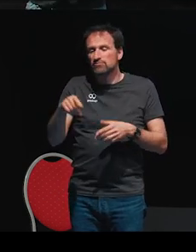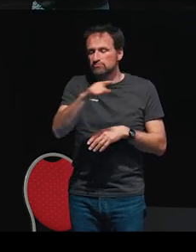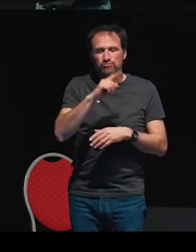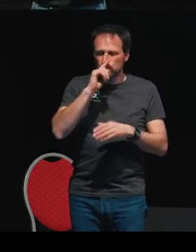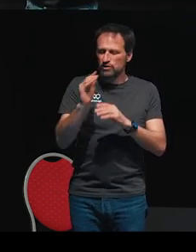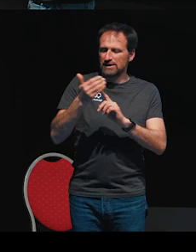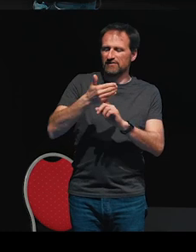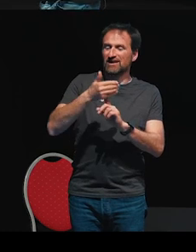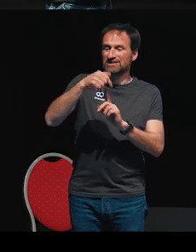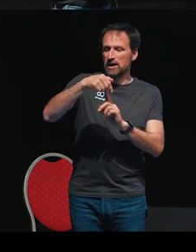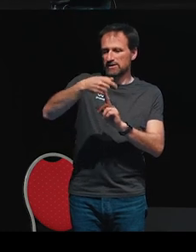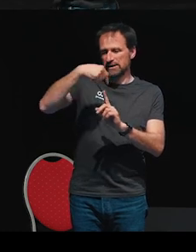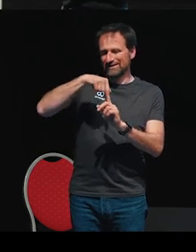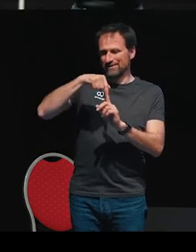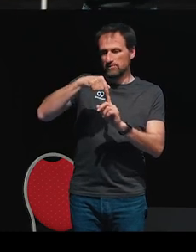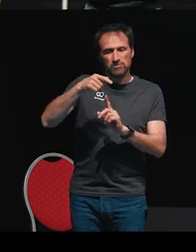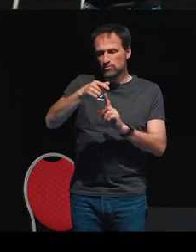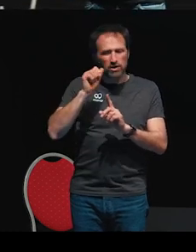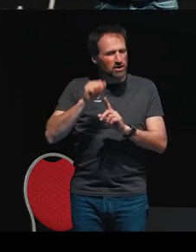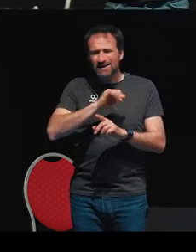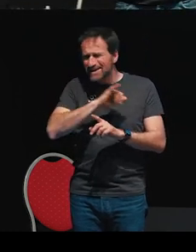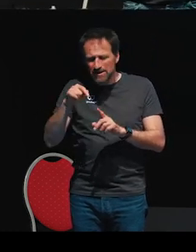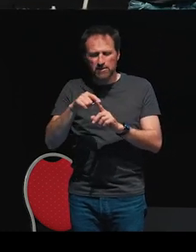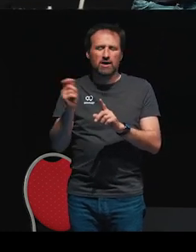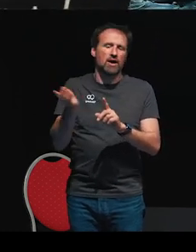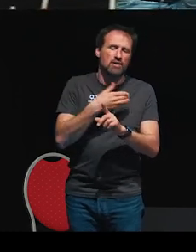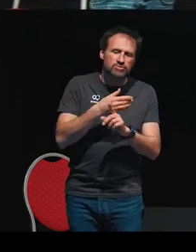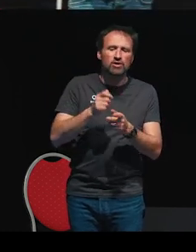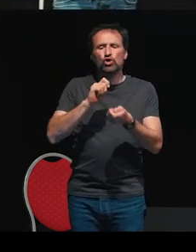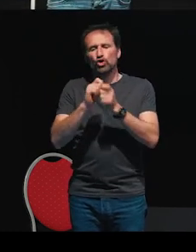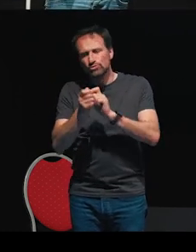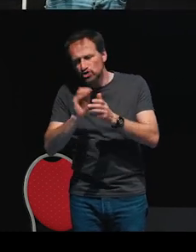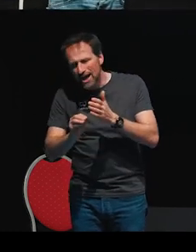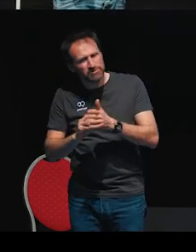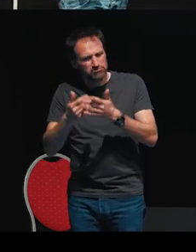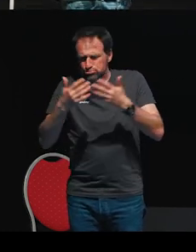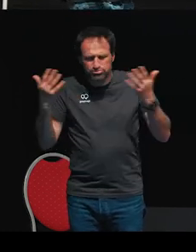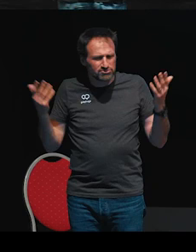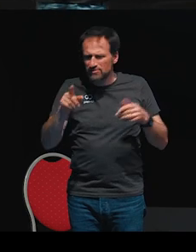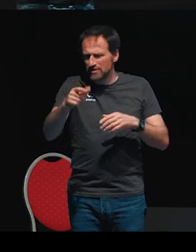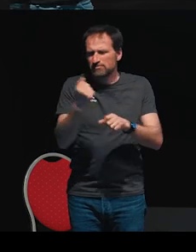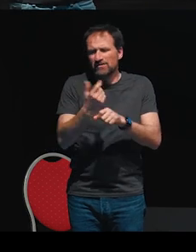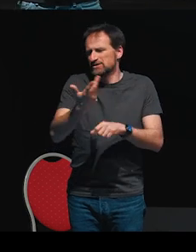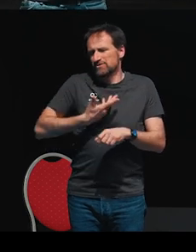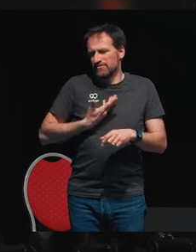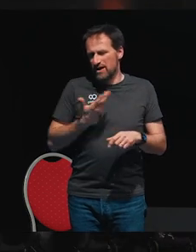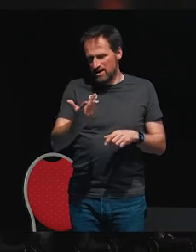can replace it, rewrite it, throw it away. They will not realize it. They only communicate to